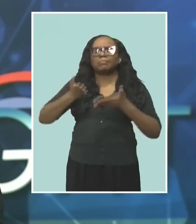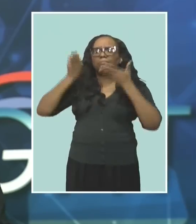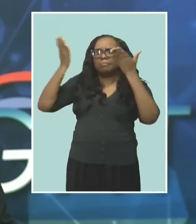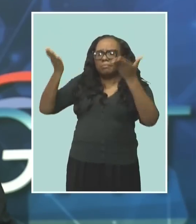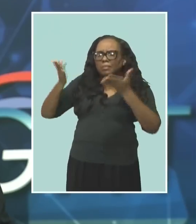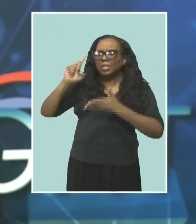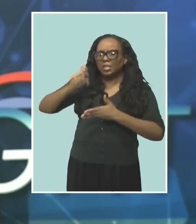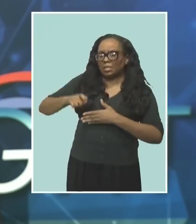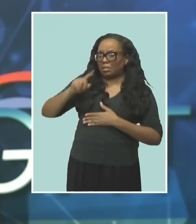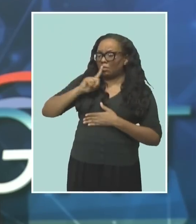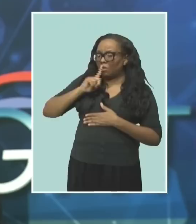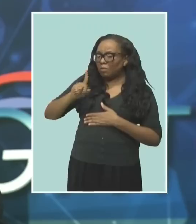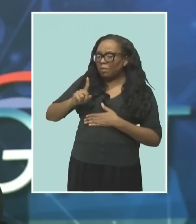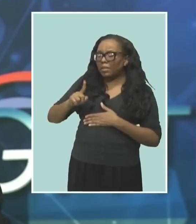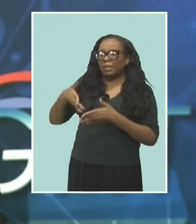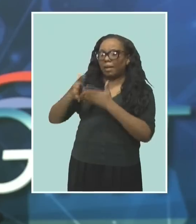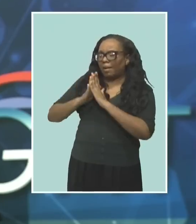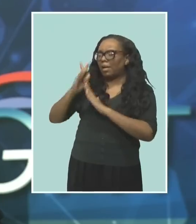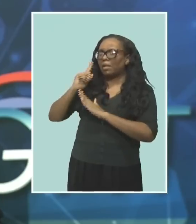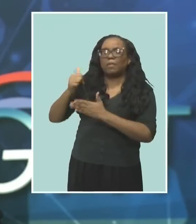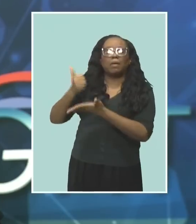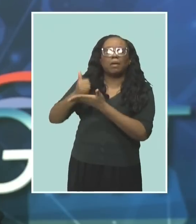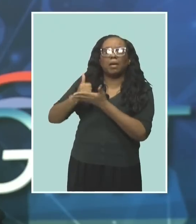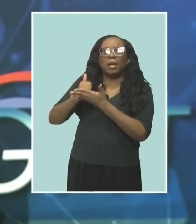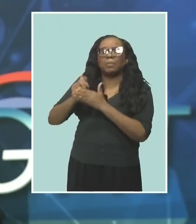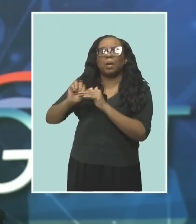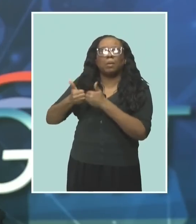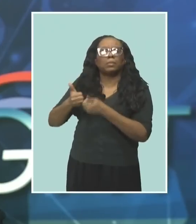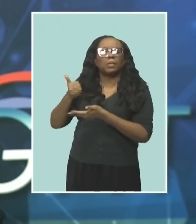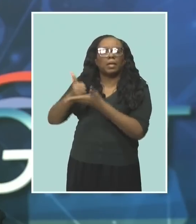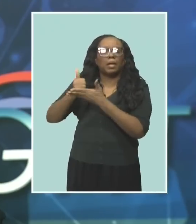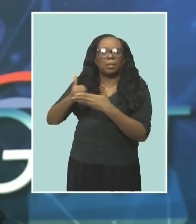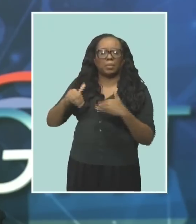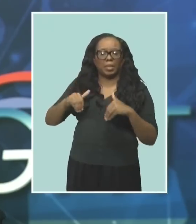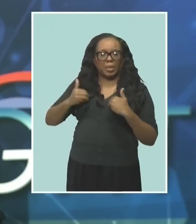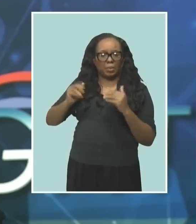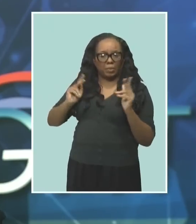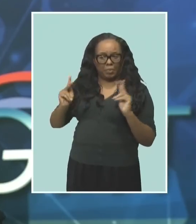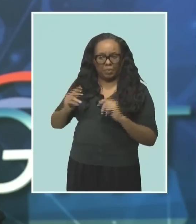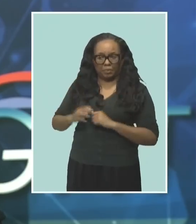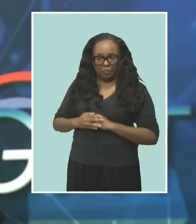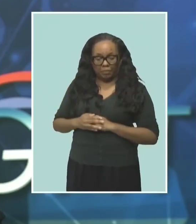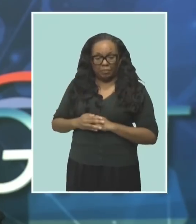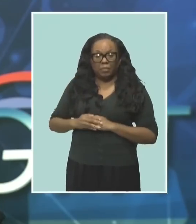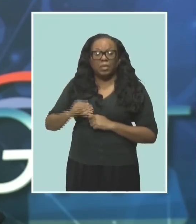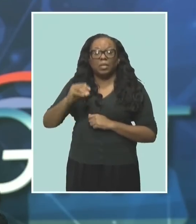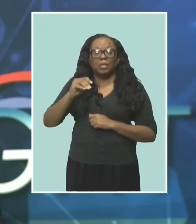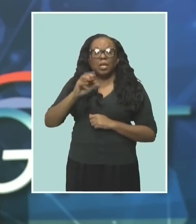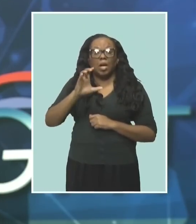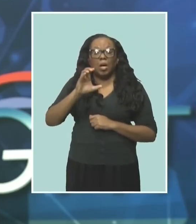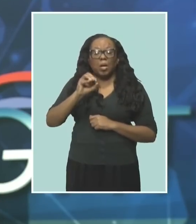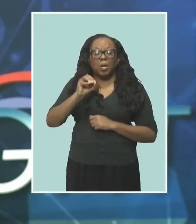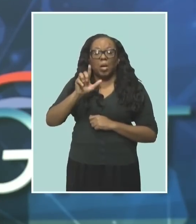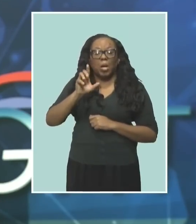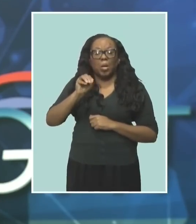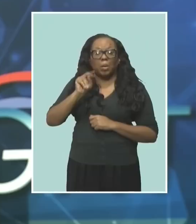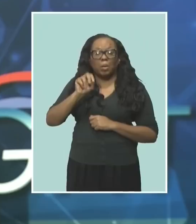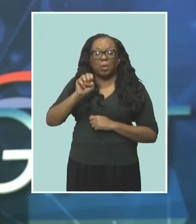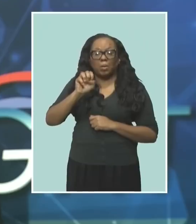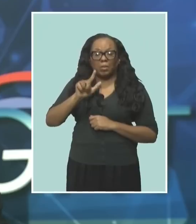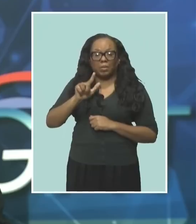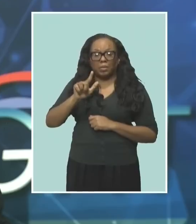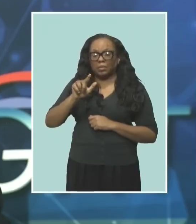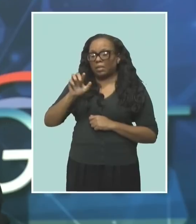that organization to assist with intervention strategies. Colonel Errol Brathwaite, the now commandant of the Cayman Islands